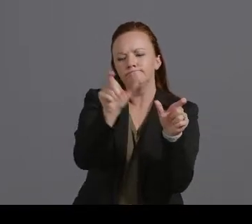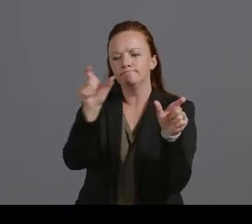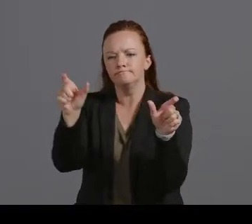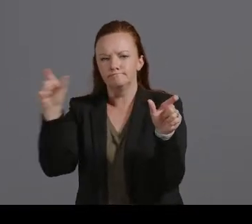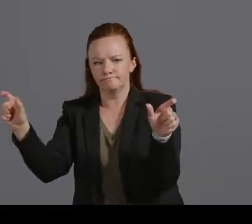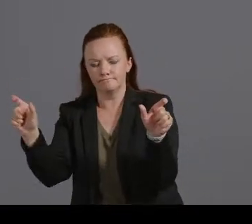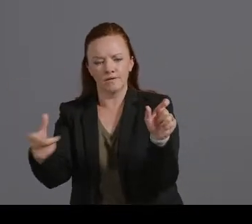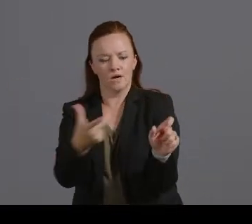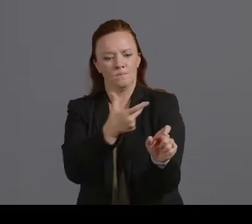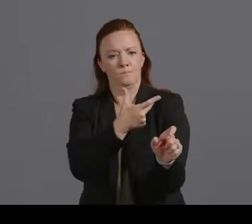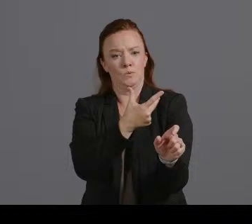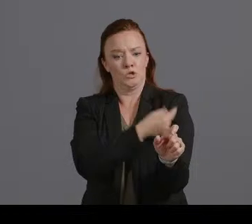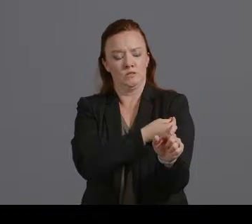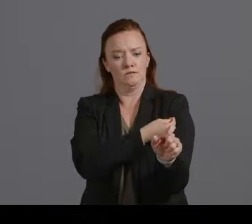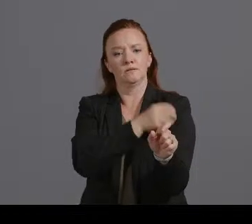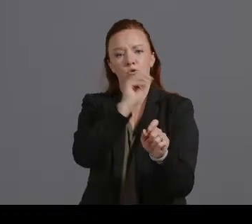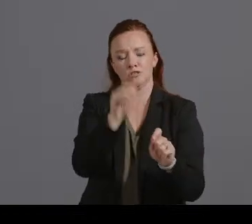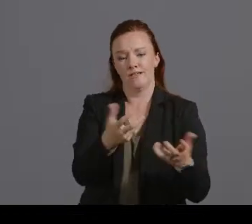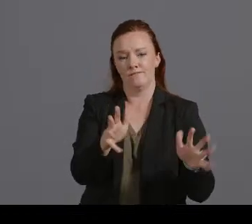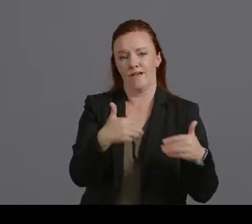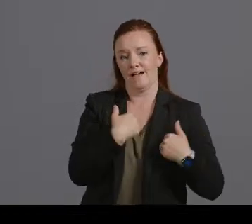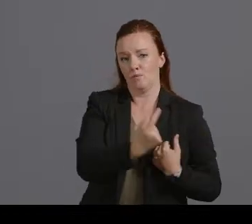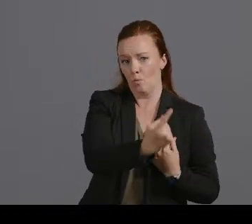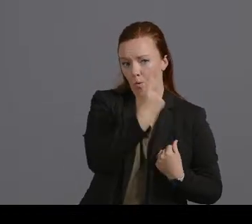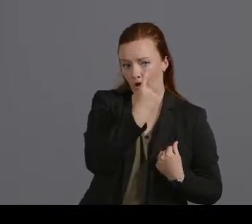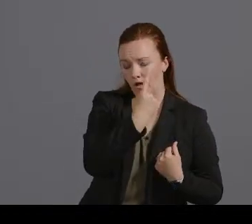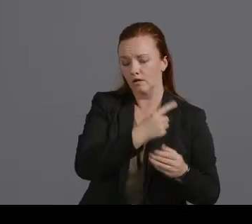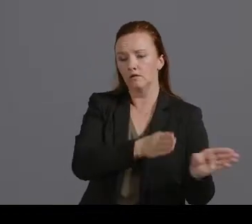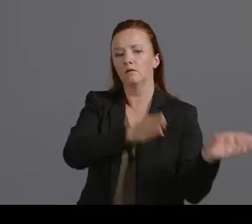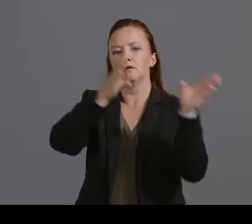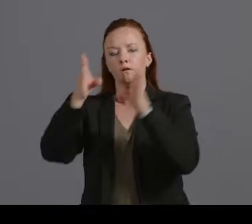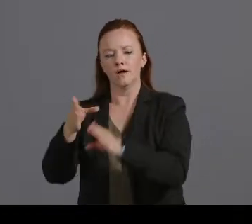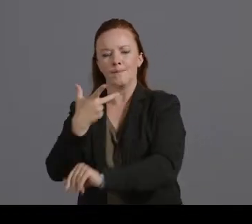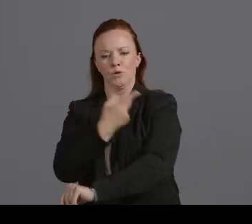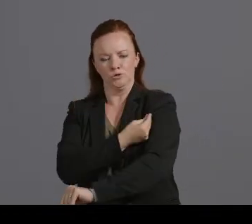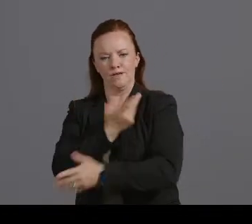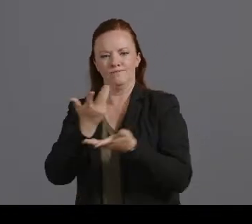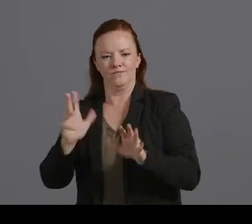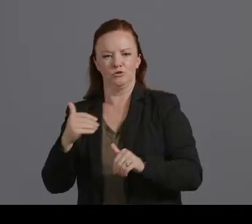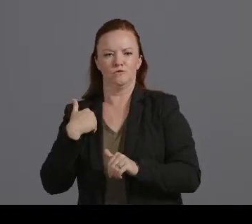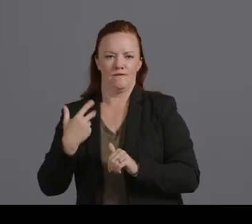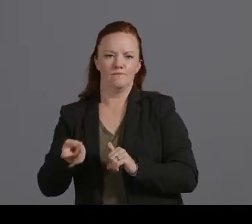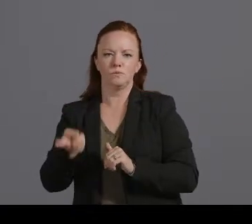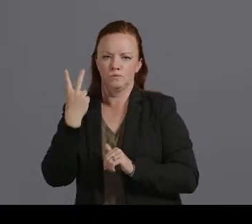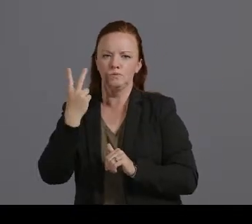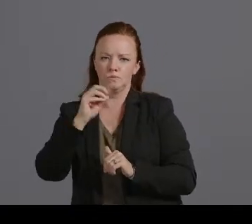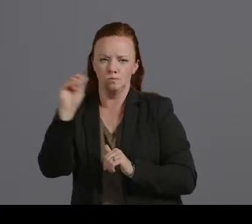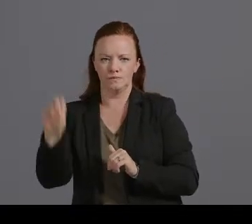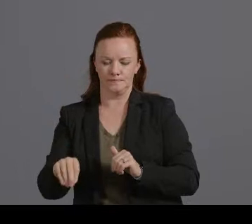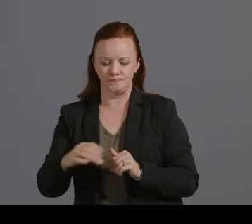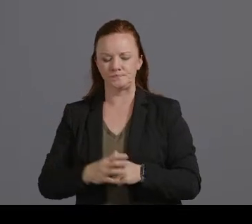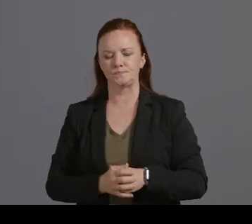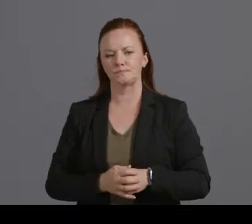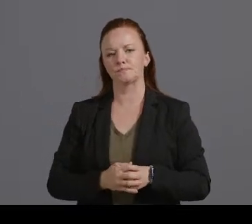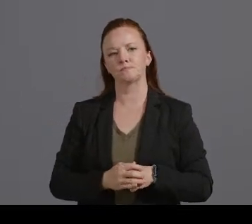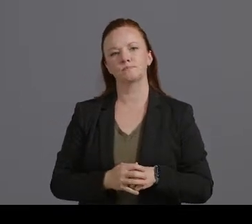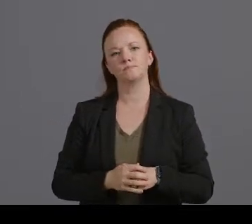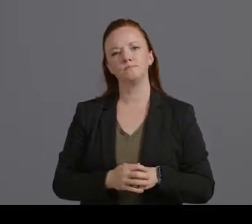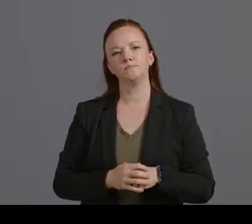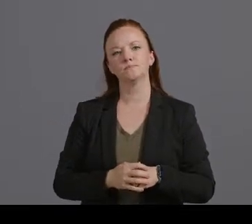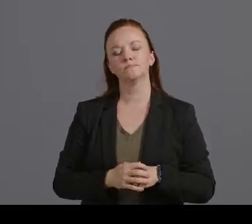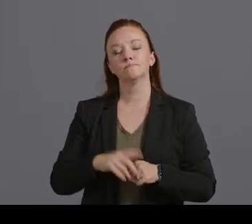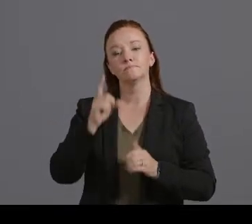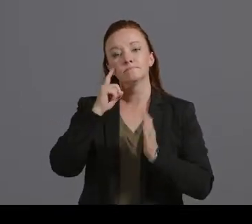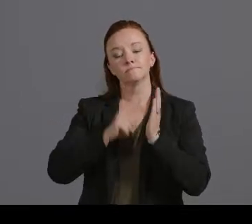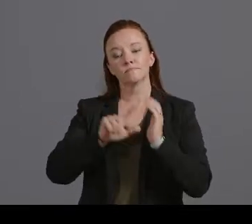administered with 1 dose and the percent of the population that is fully vaccinated. And so you can see that almost